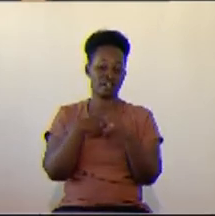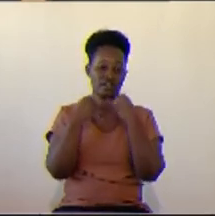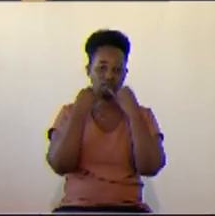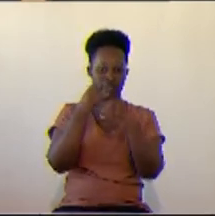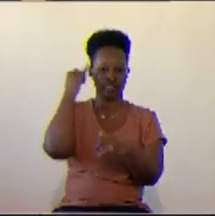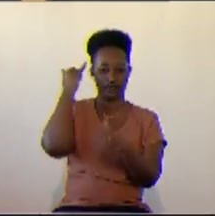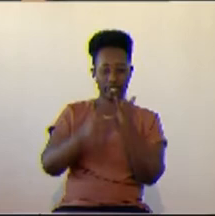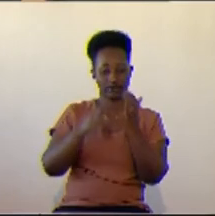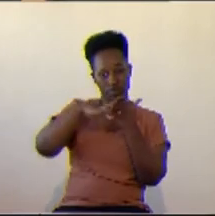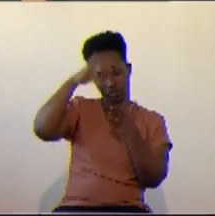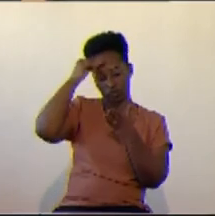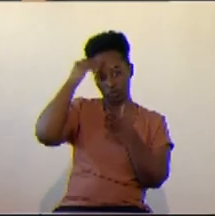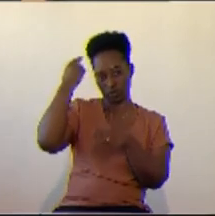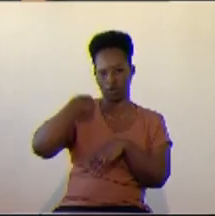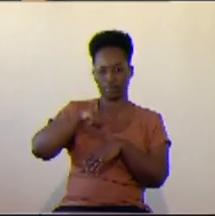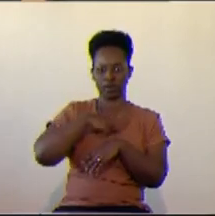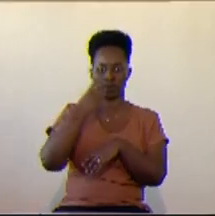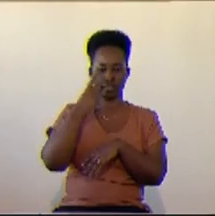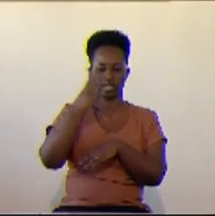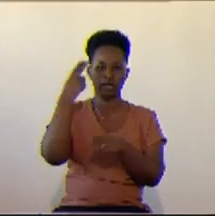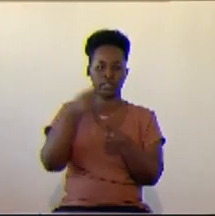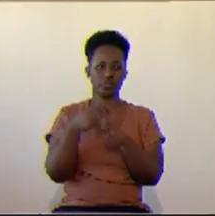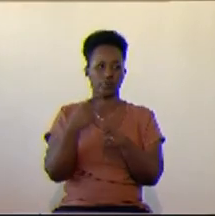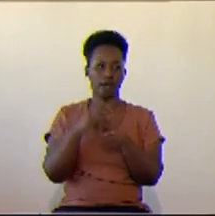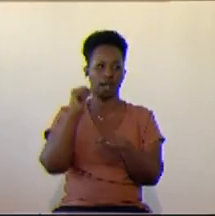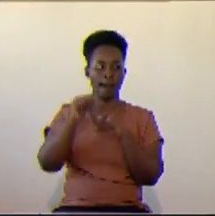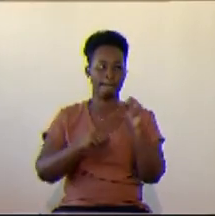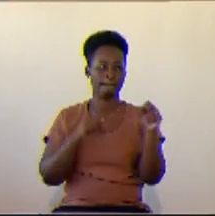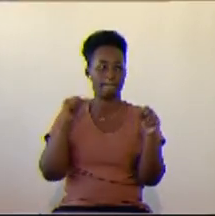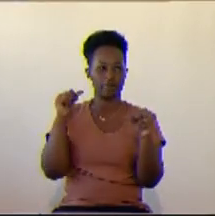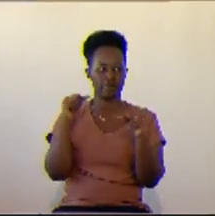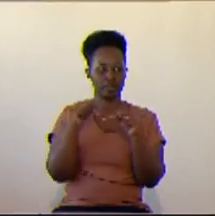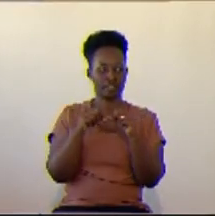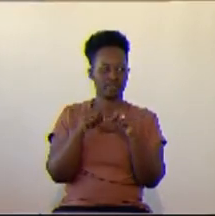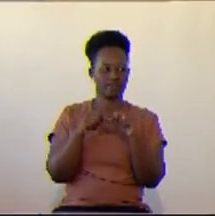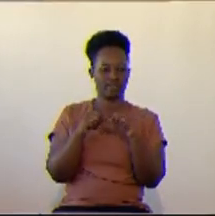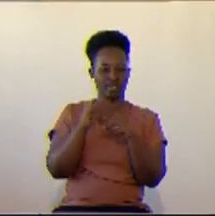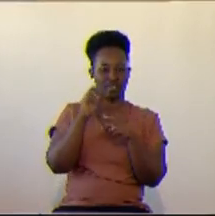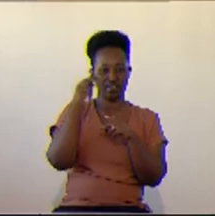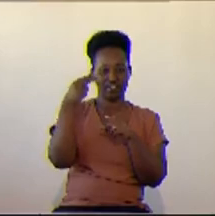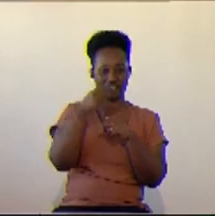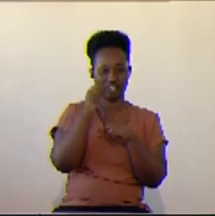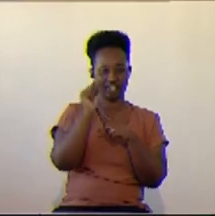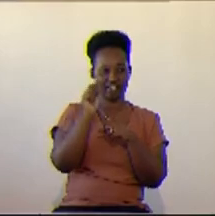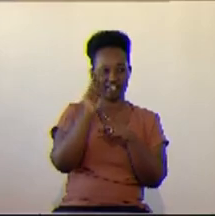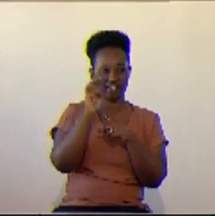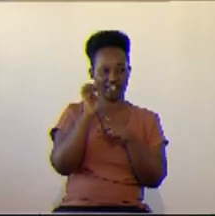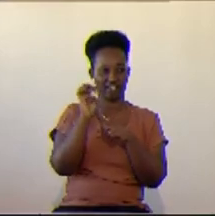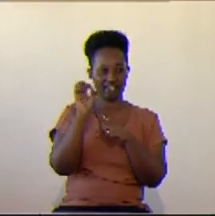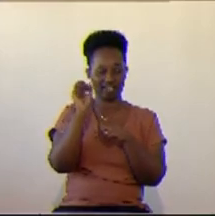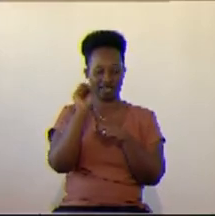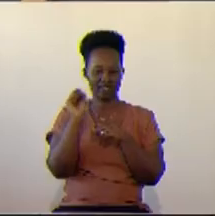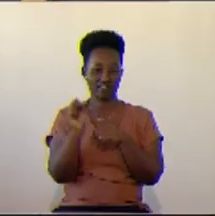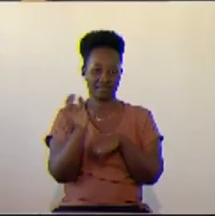going to look at is about the Hare's apparatus, okay? The Hare's apparatus and